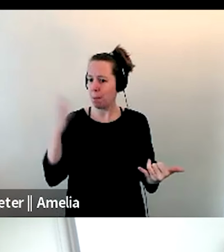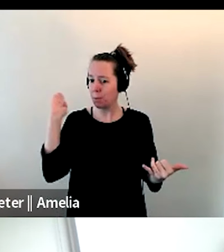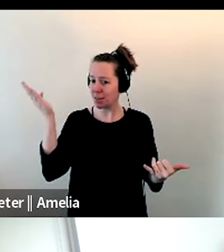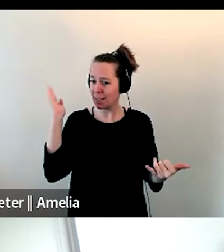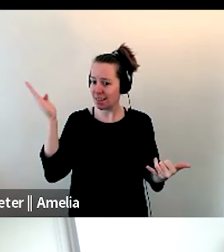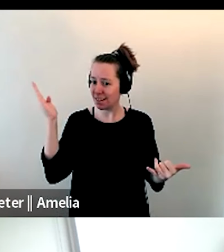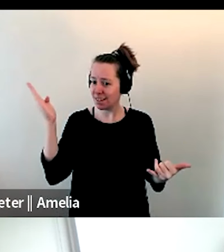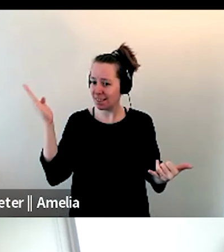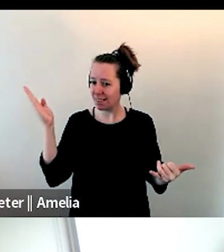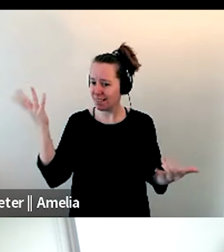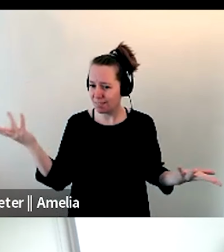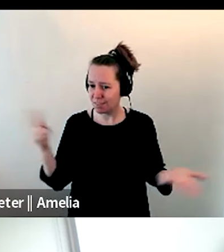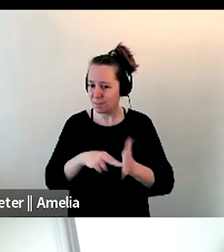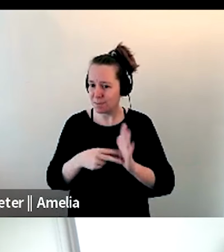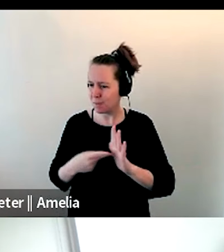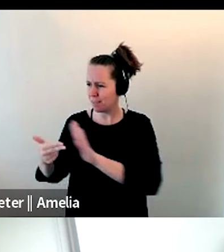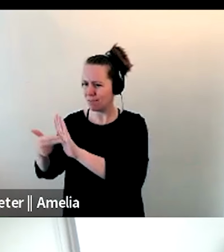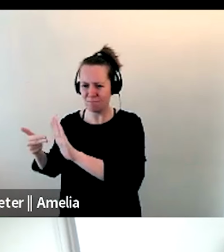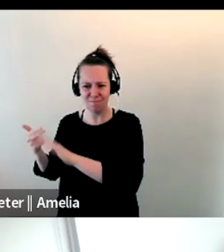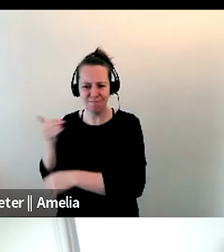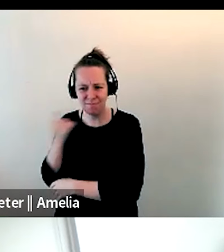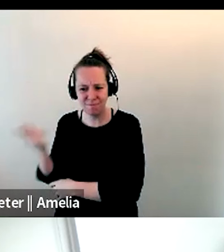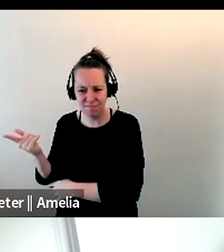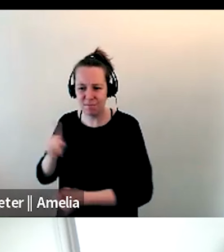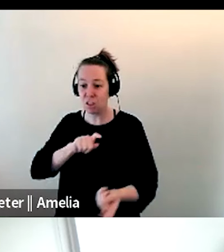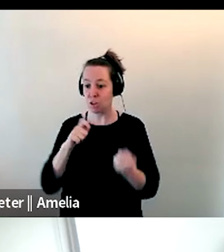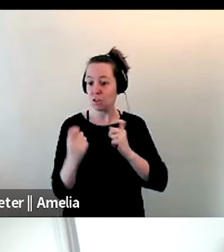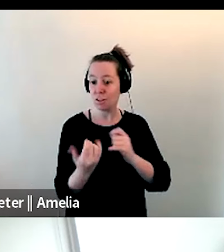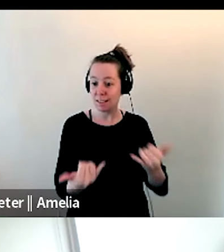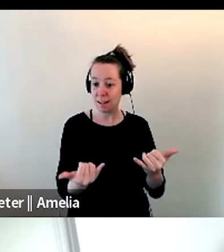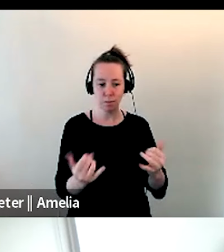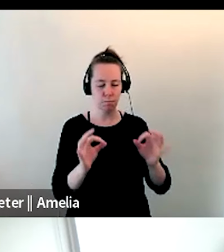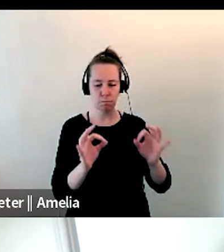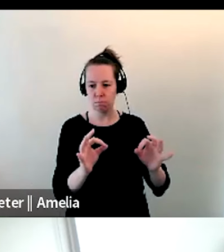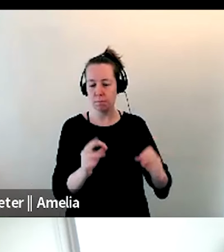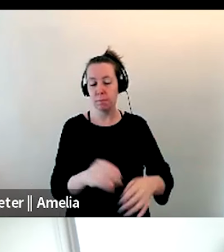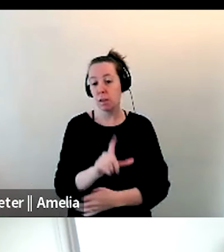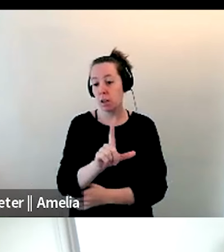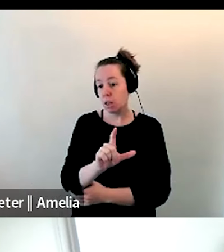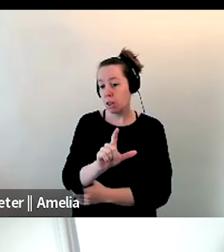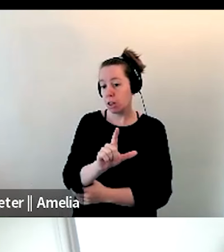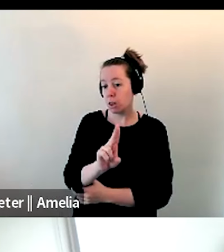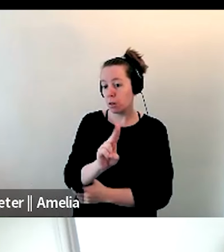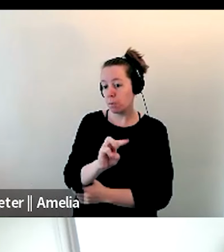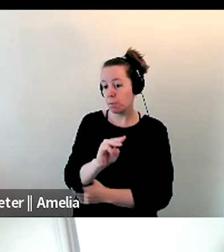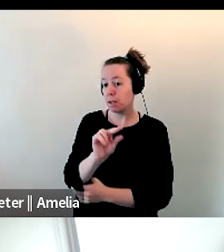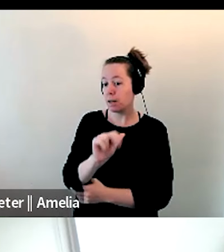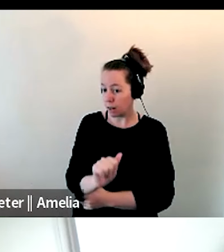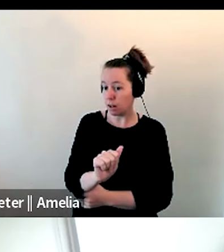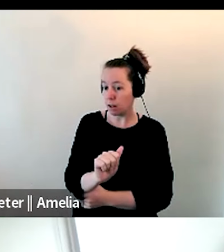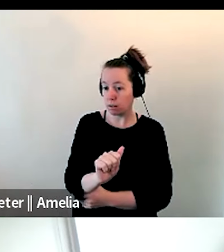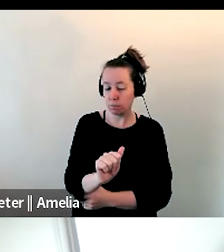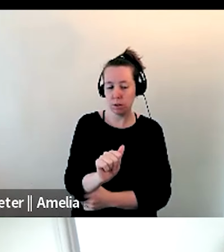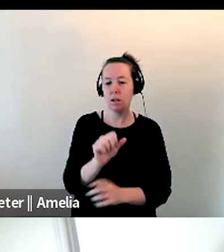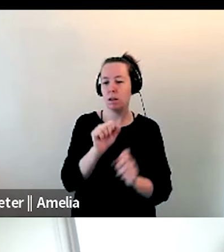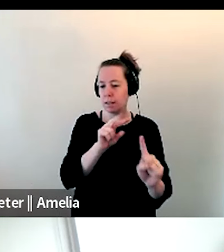extroverted. But what I really liked about Lumina was seeing how it framed those things in a positive light, and how it brought other things into that positive light. Like being introverted